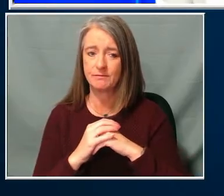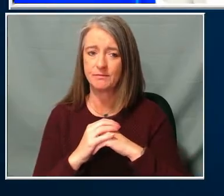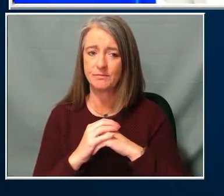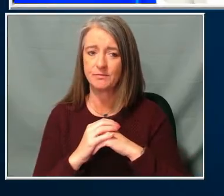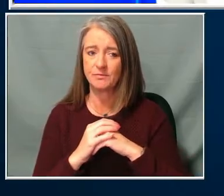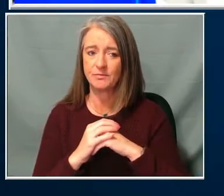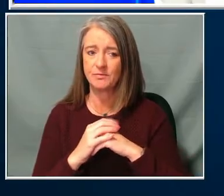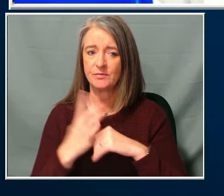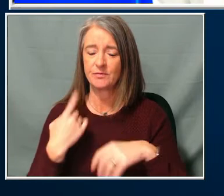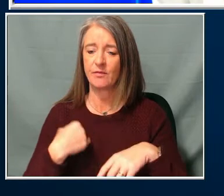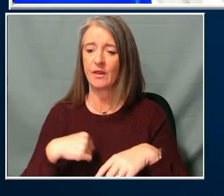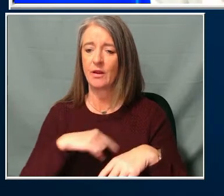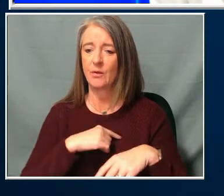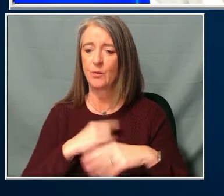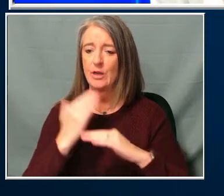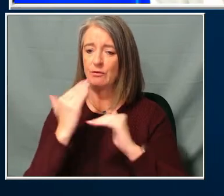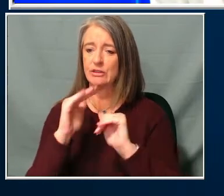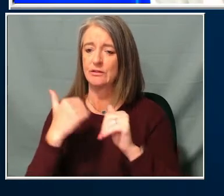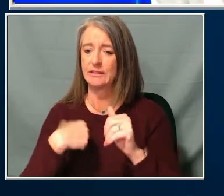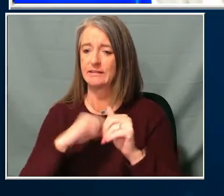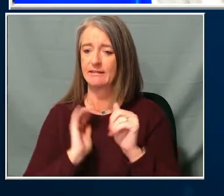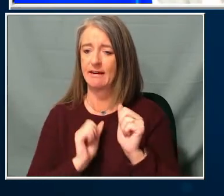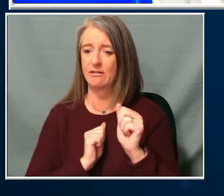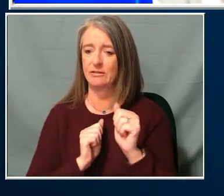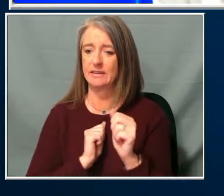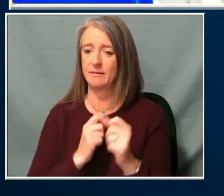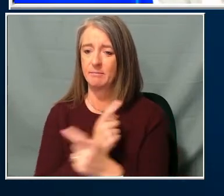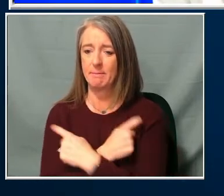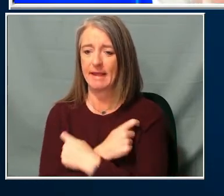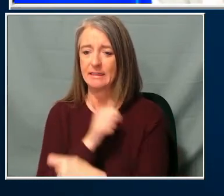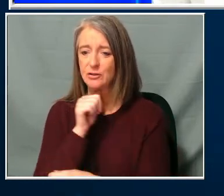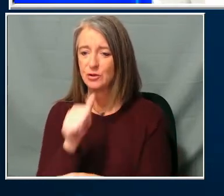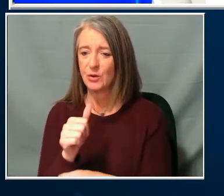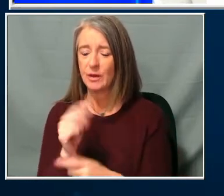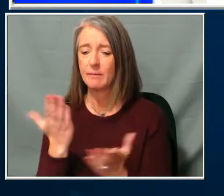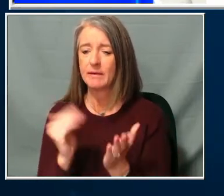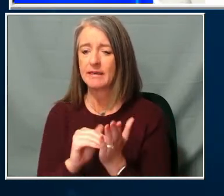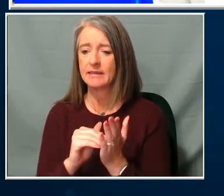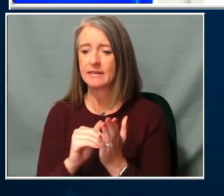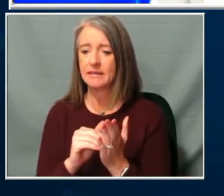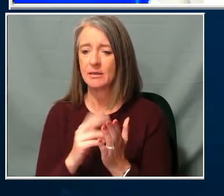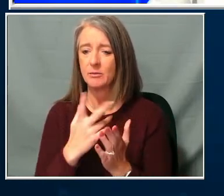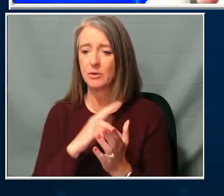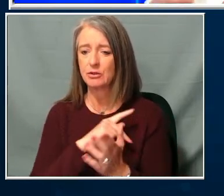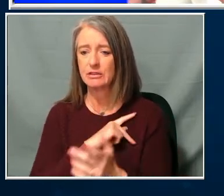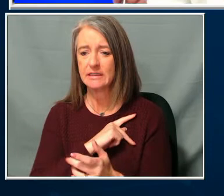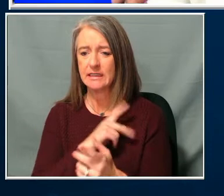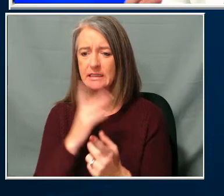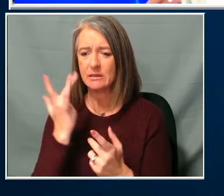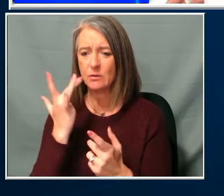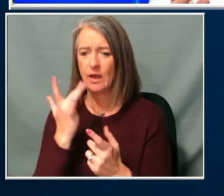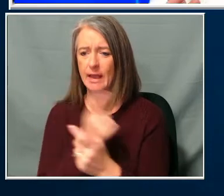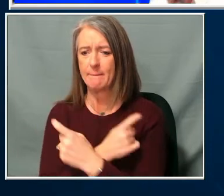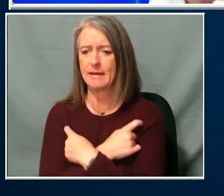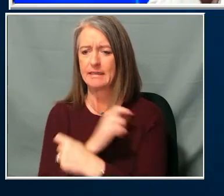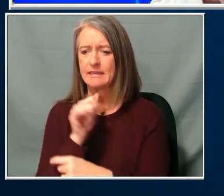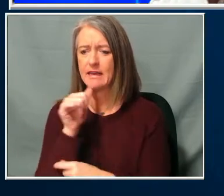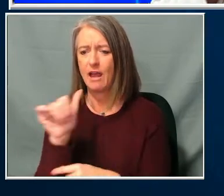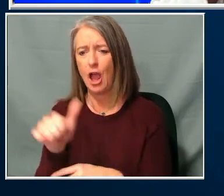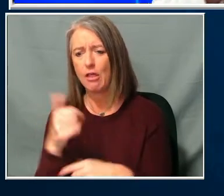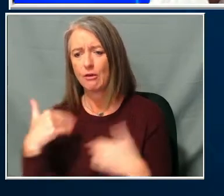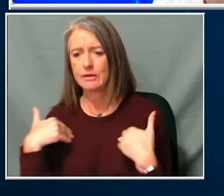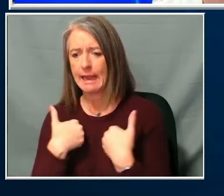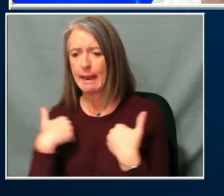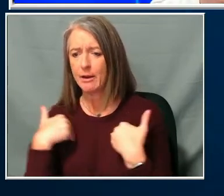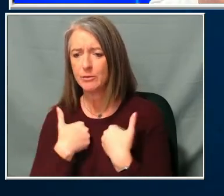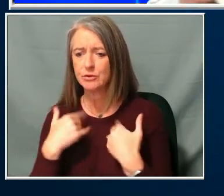We put restrictions on ourselves, but these bats don't. But again, why personally so interested in bats versus other animals? I mean, you talked about